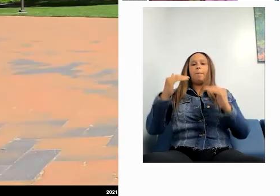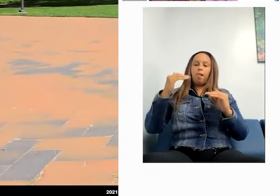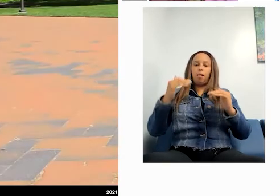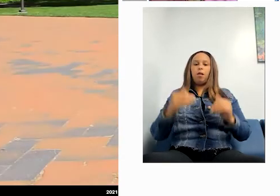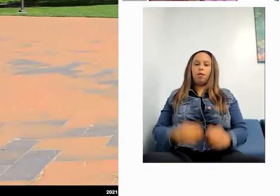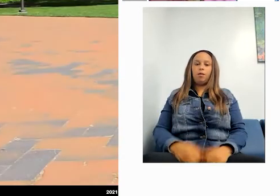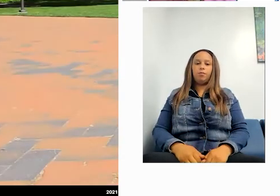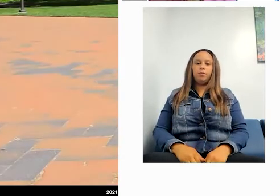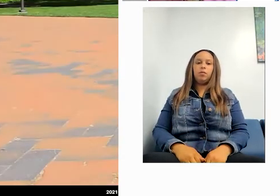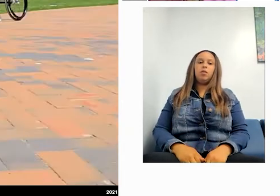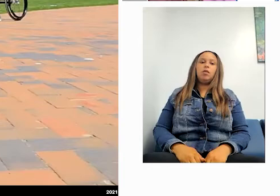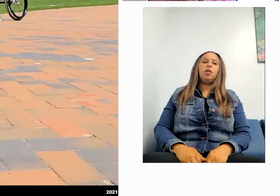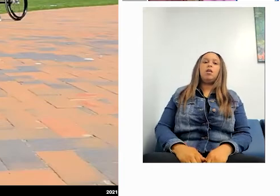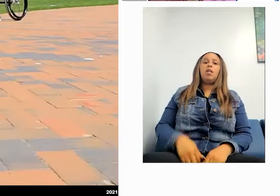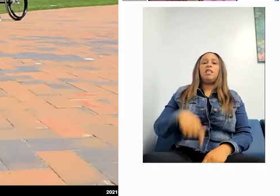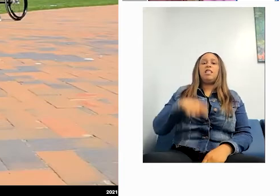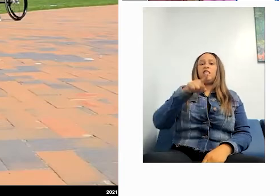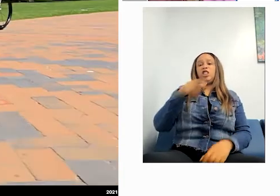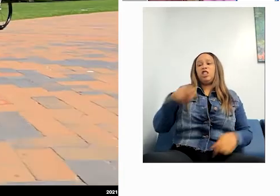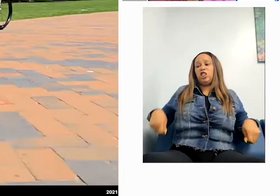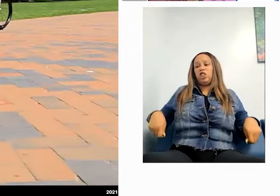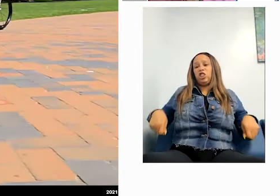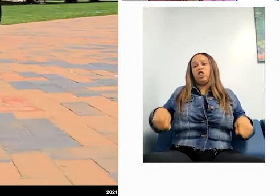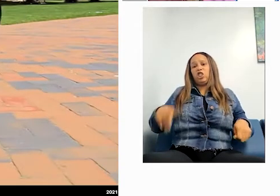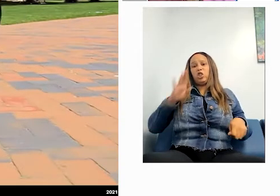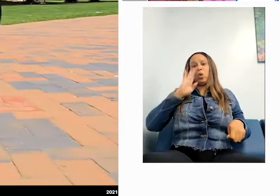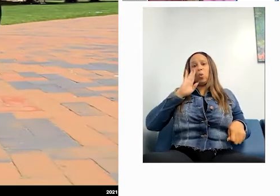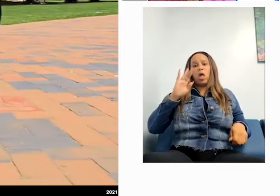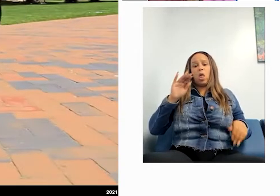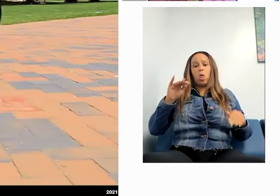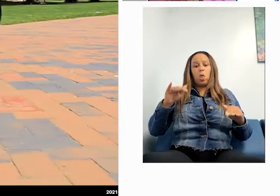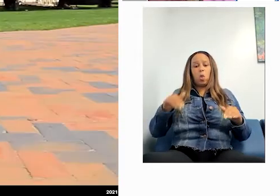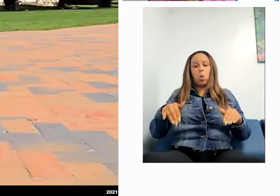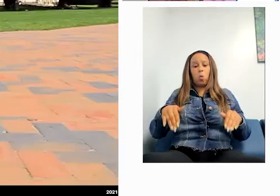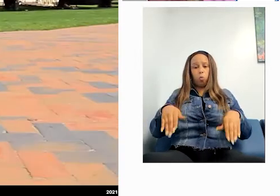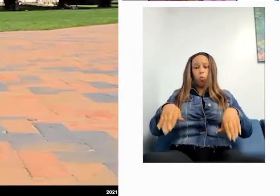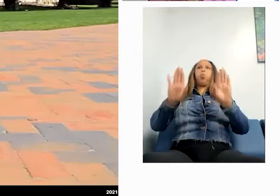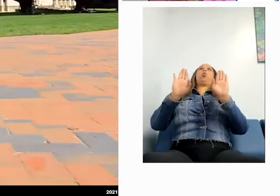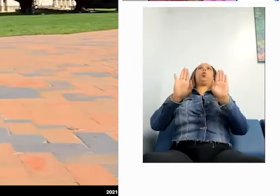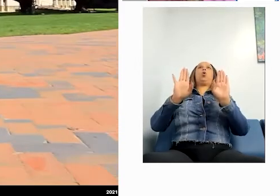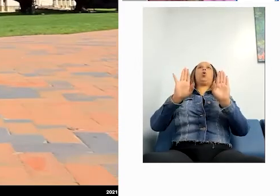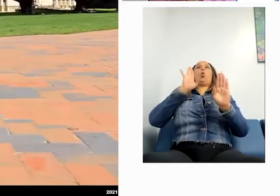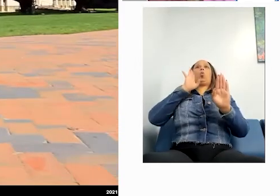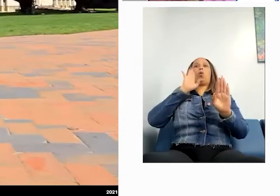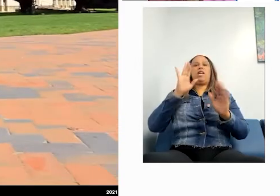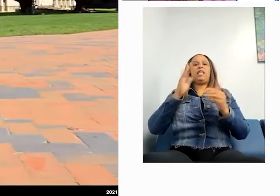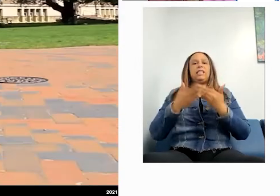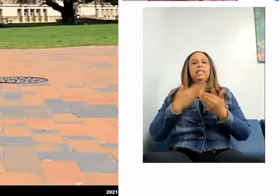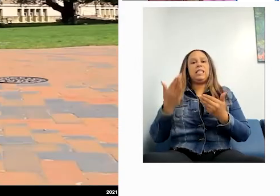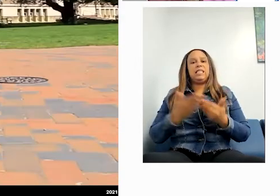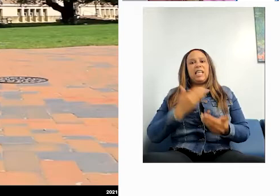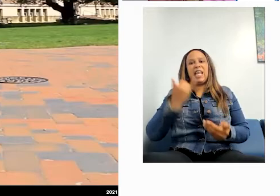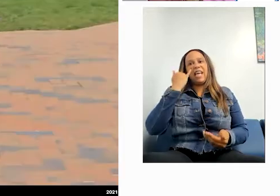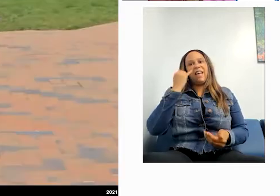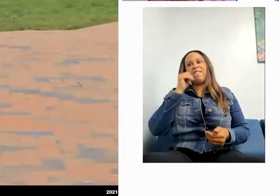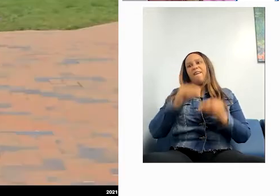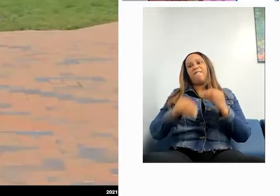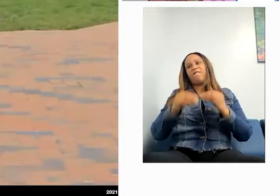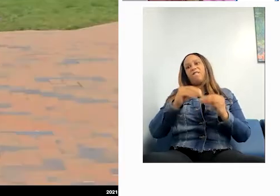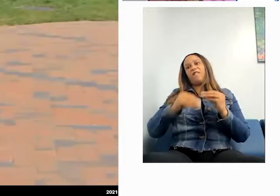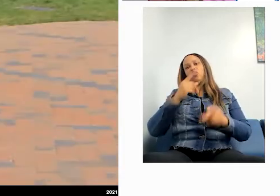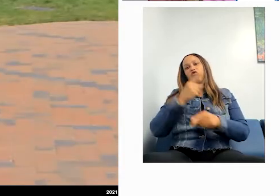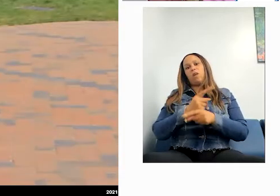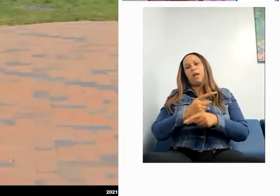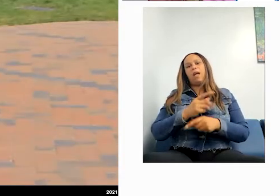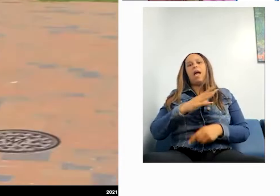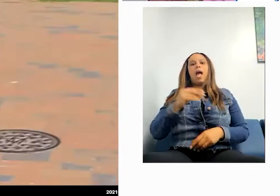An unstable wheelchair tips back into a wheelie too easily, which can make pushing your wheelchair stressful, tiring, and